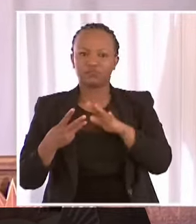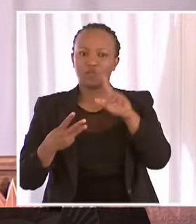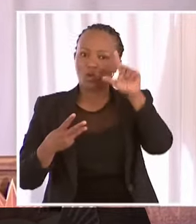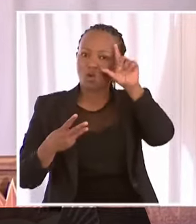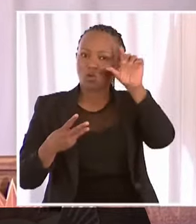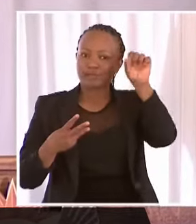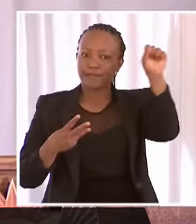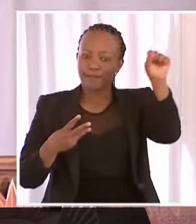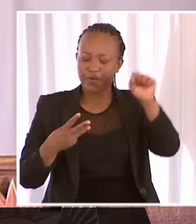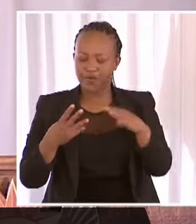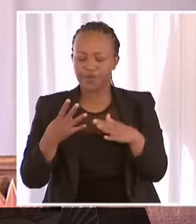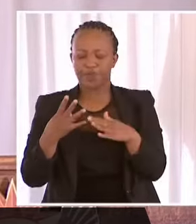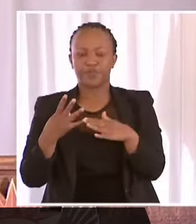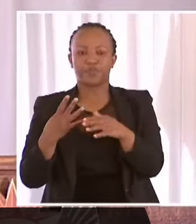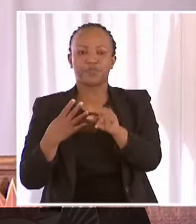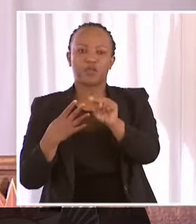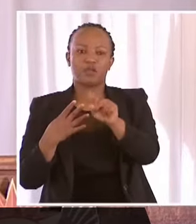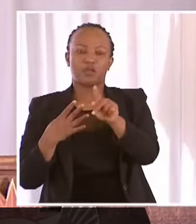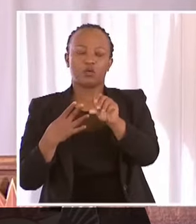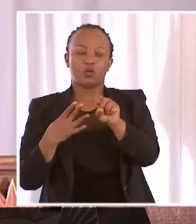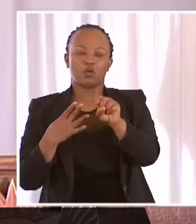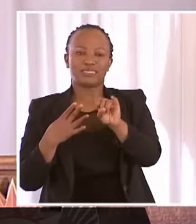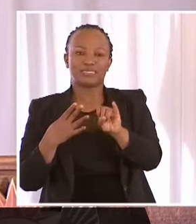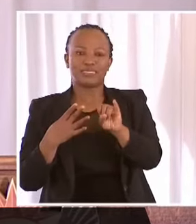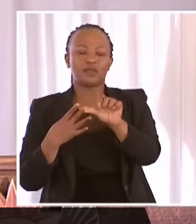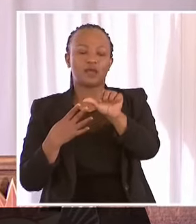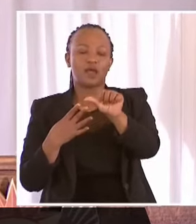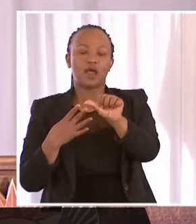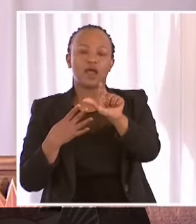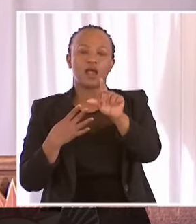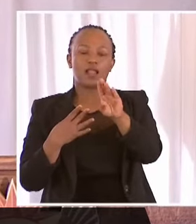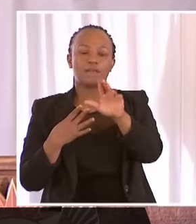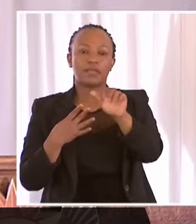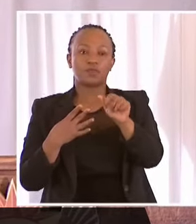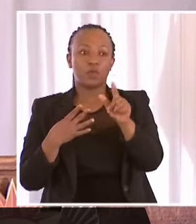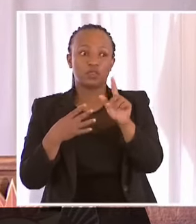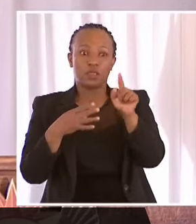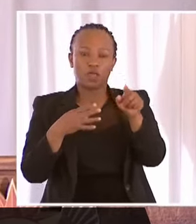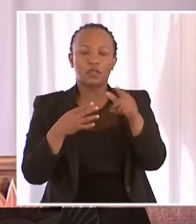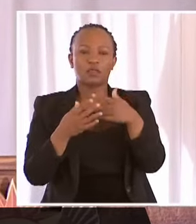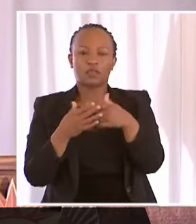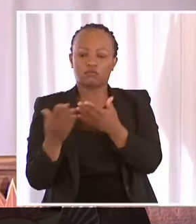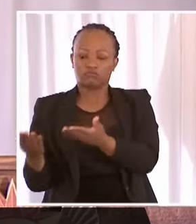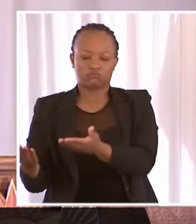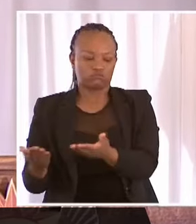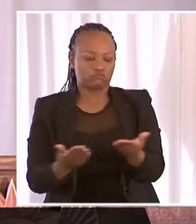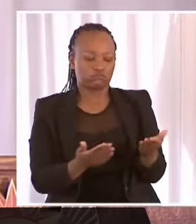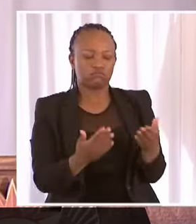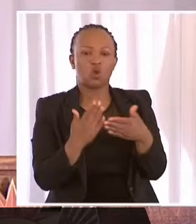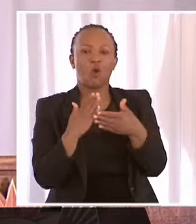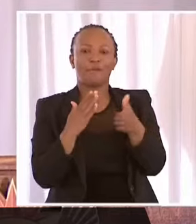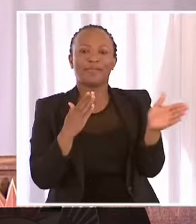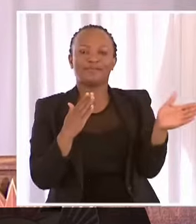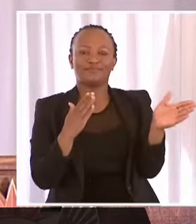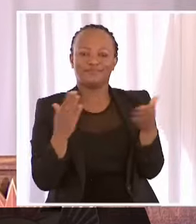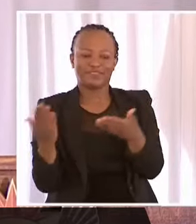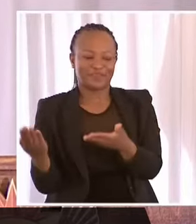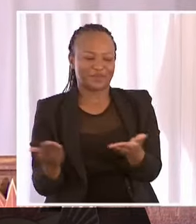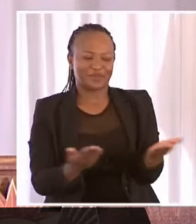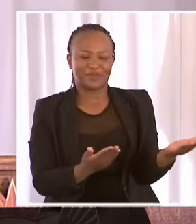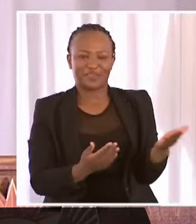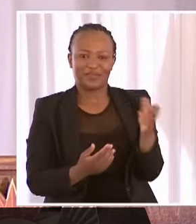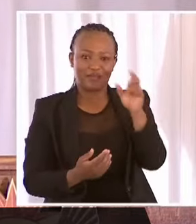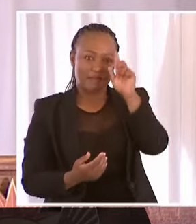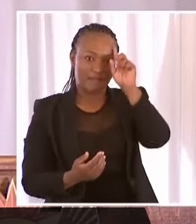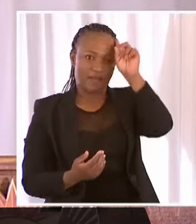Albert open the doors for you wherever they are. Of course, Madiba said